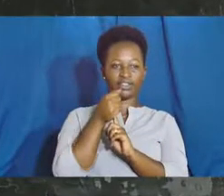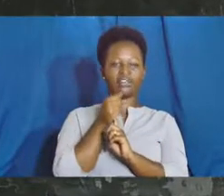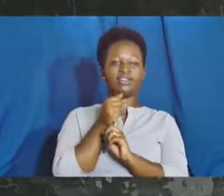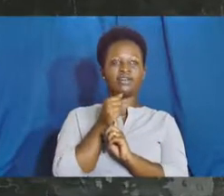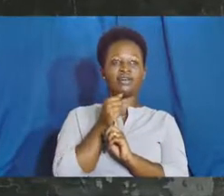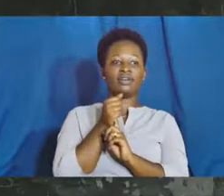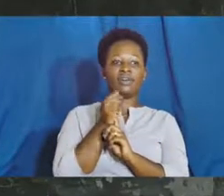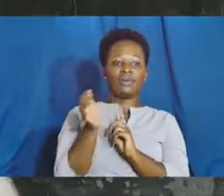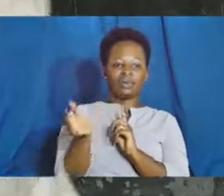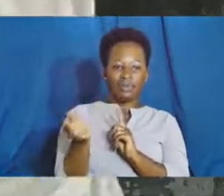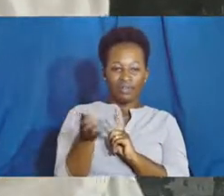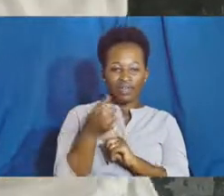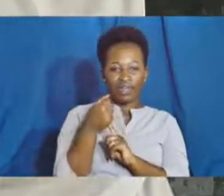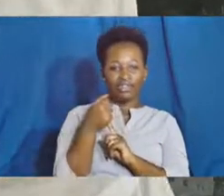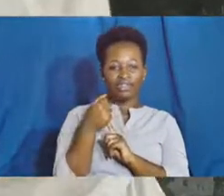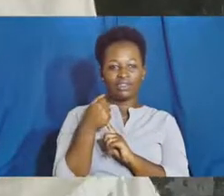we find,